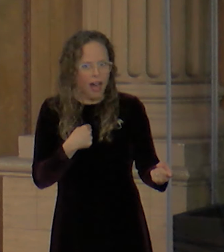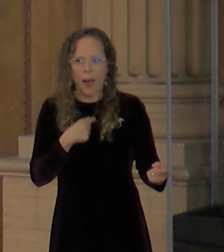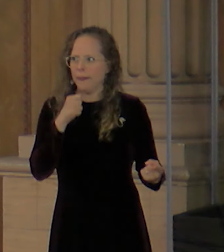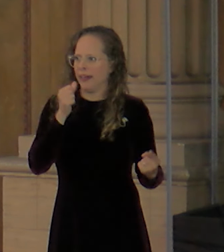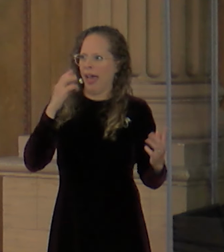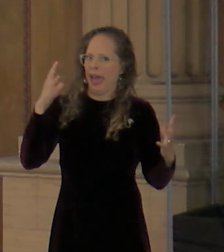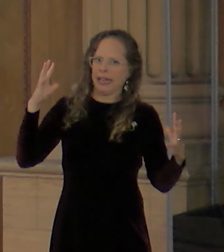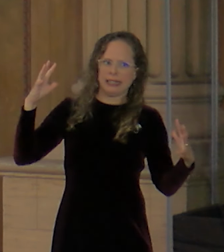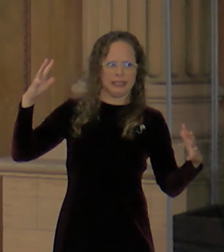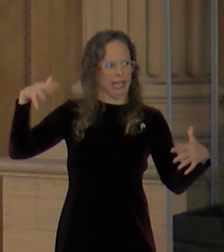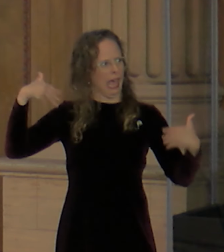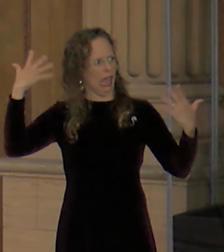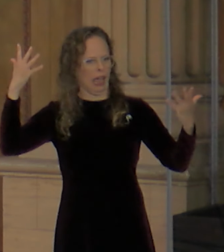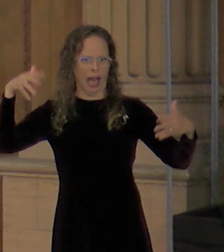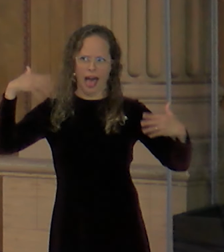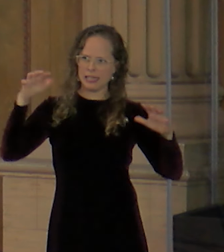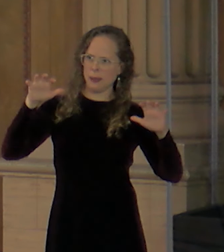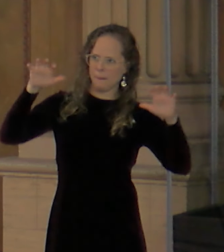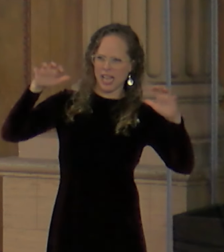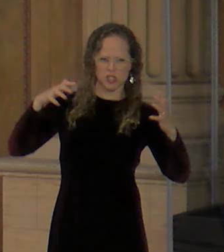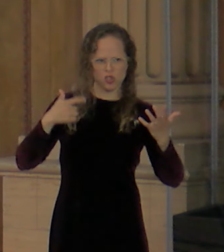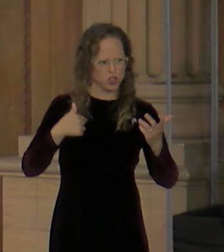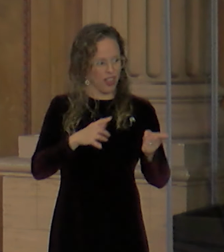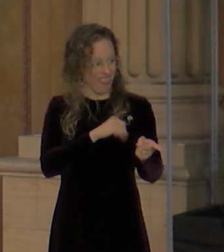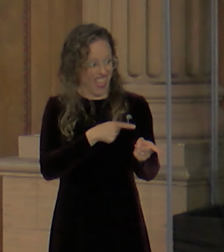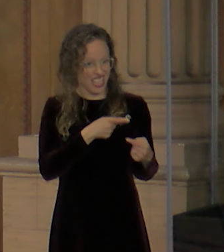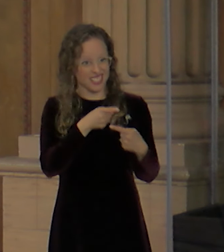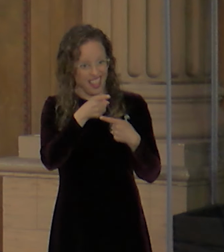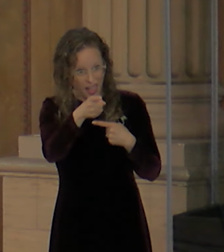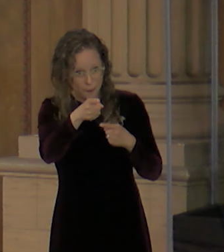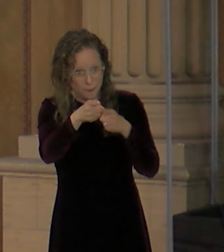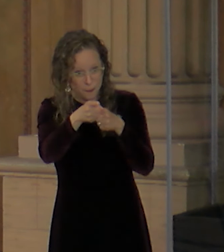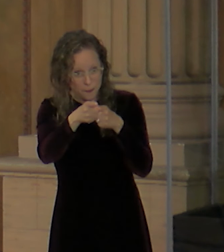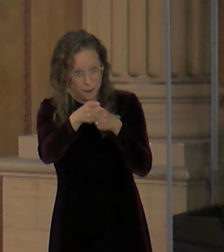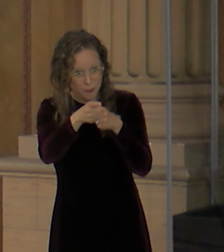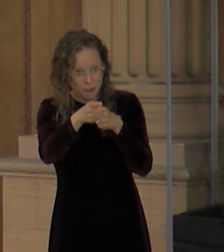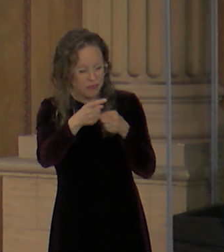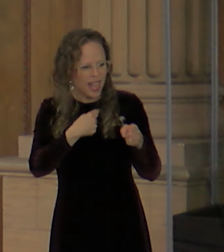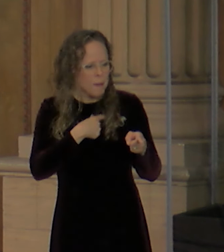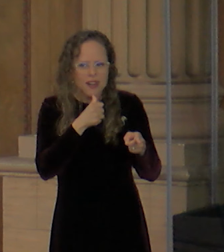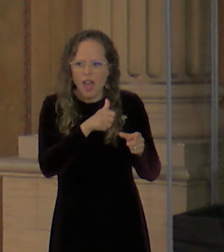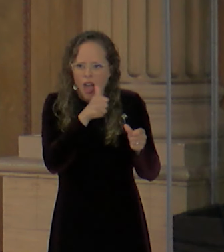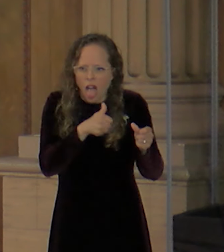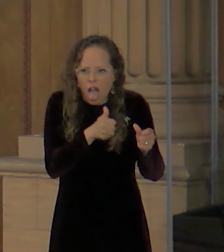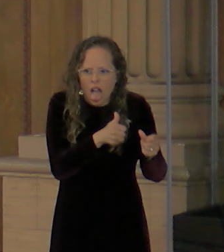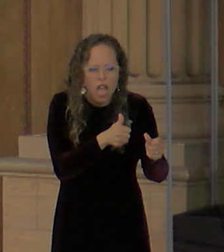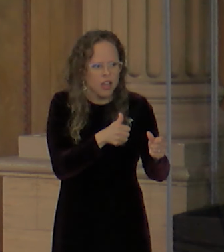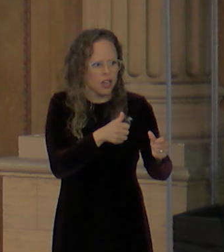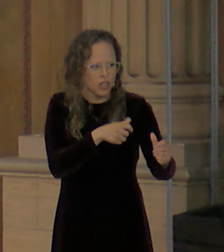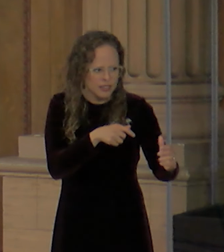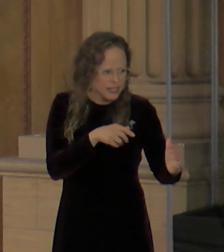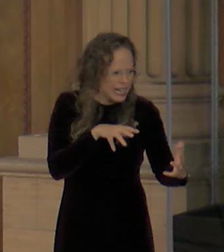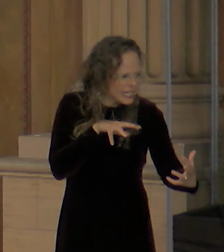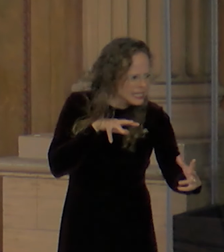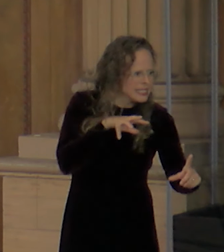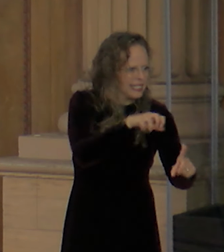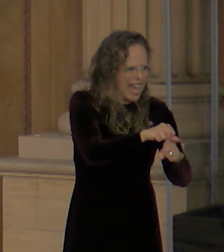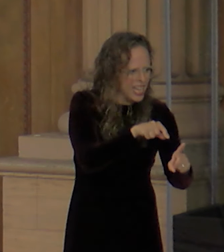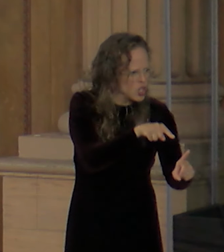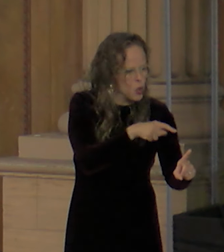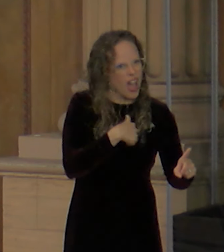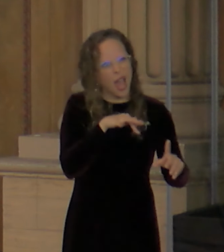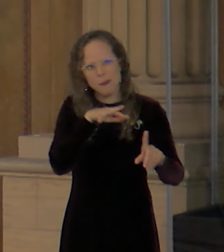You're not my prey. He is. and there's no risk of me losing this